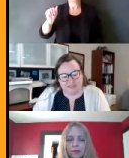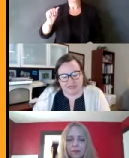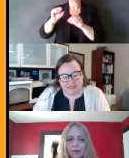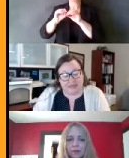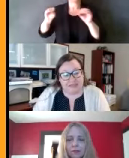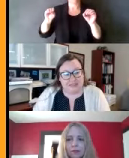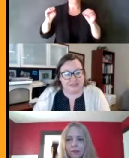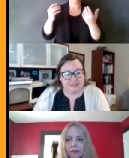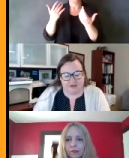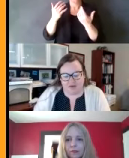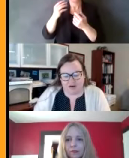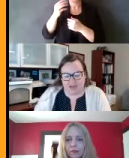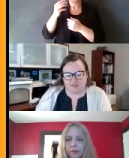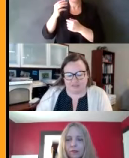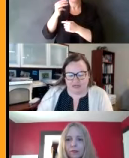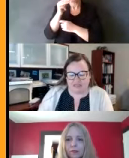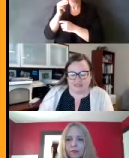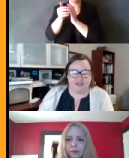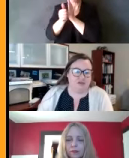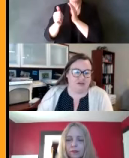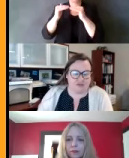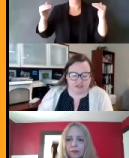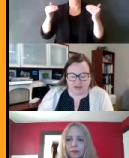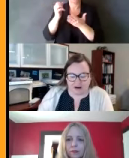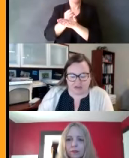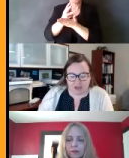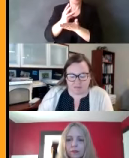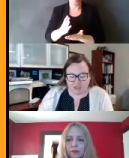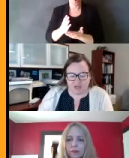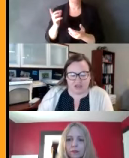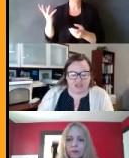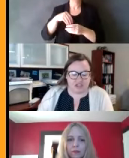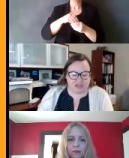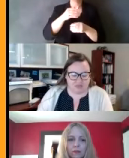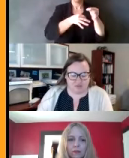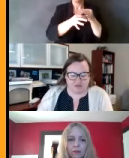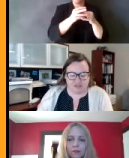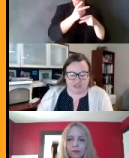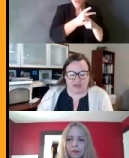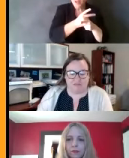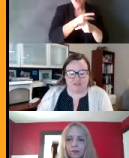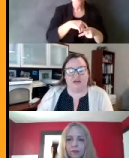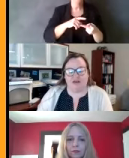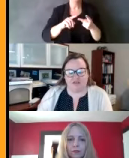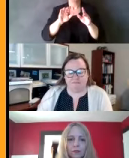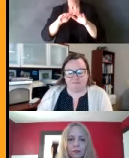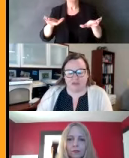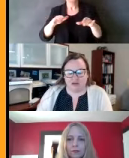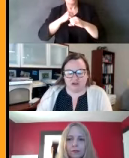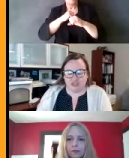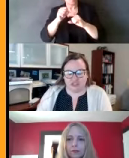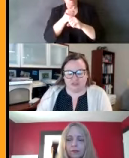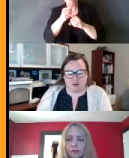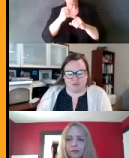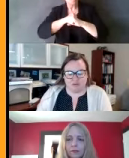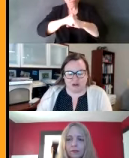since 1996 in a variety of settings, including foster care adoption, child abuse prevention, and mental health.